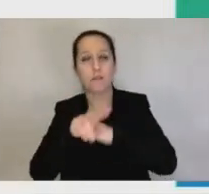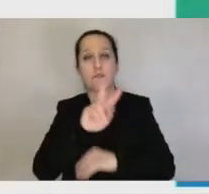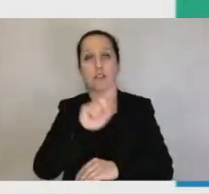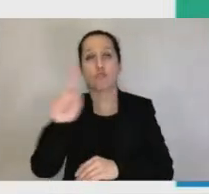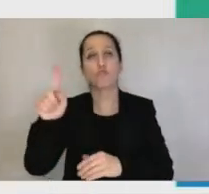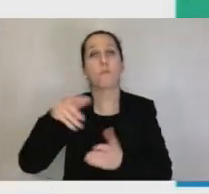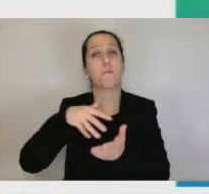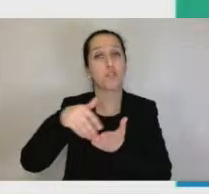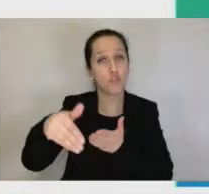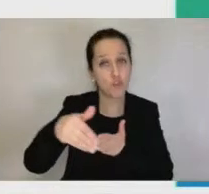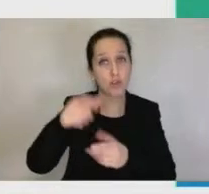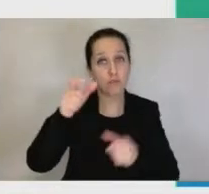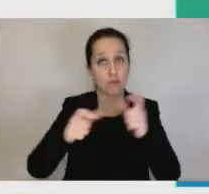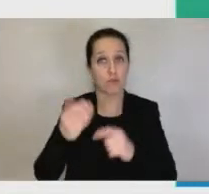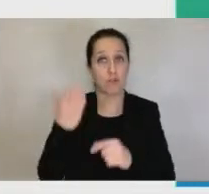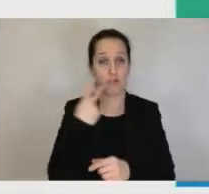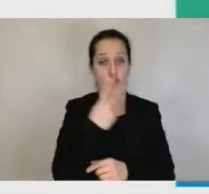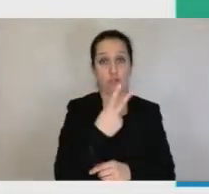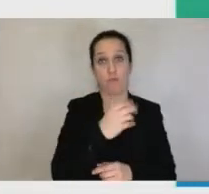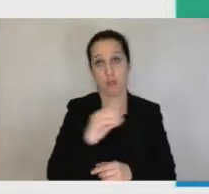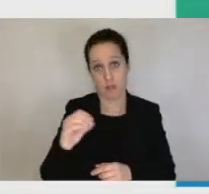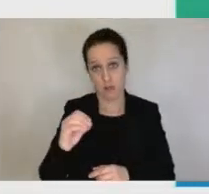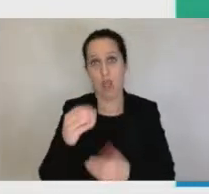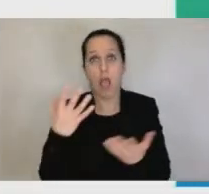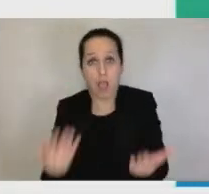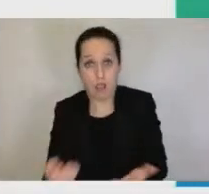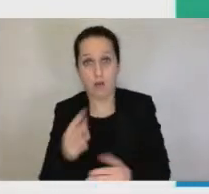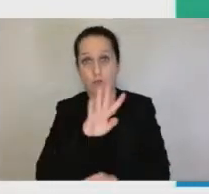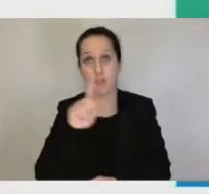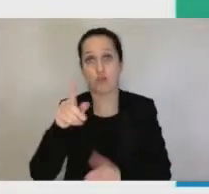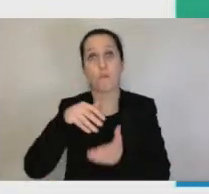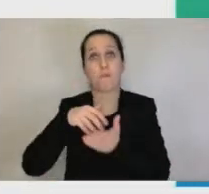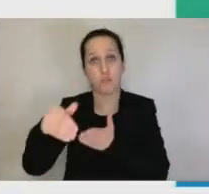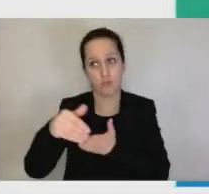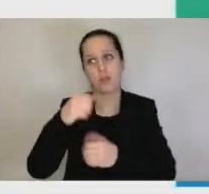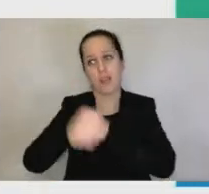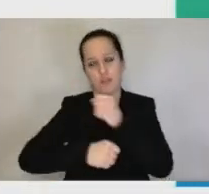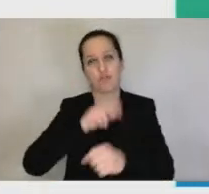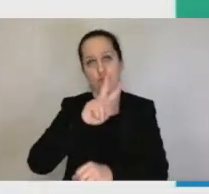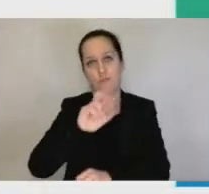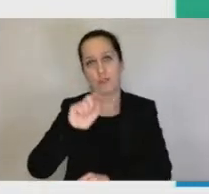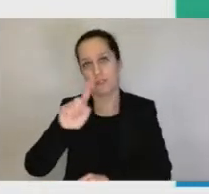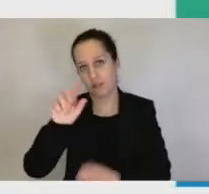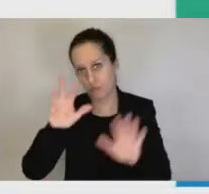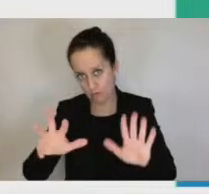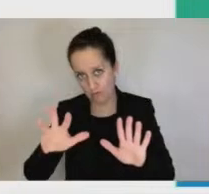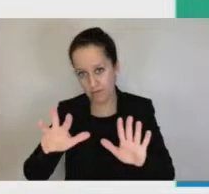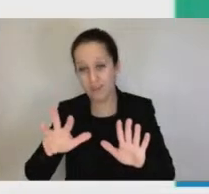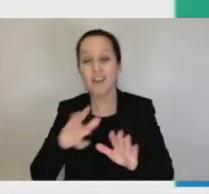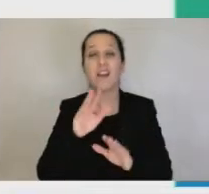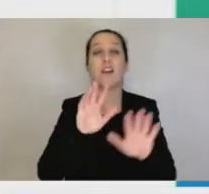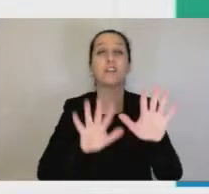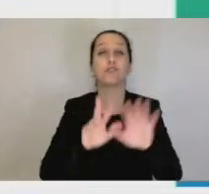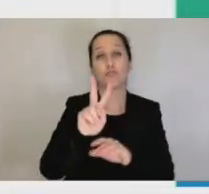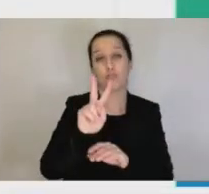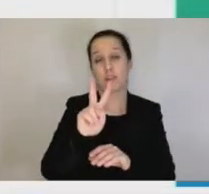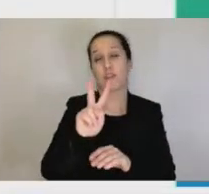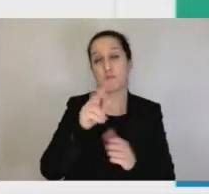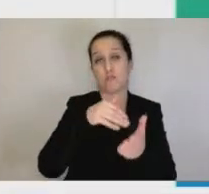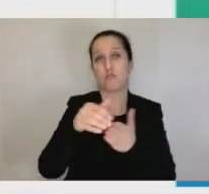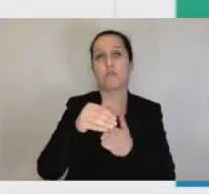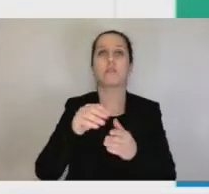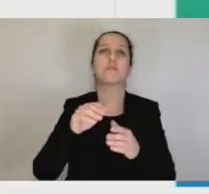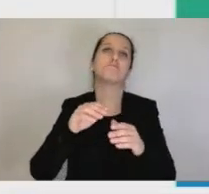migration of 21 migrants in 2000. We have now 41 million. Of these, 12